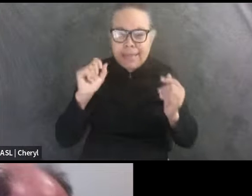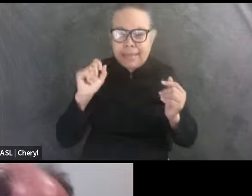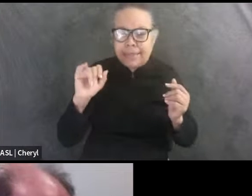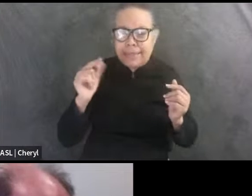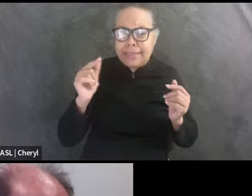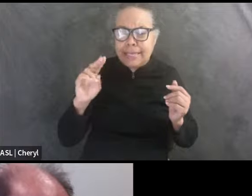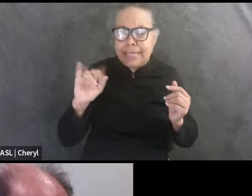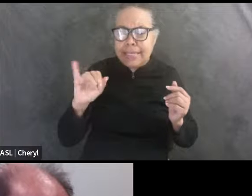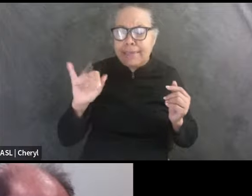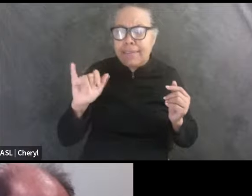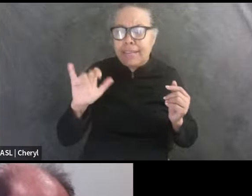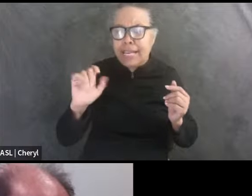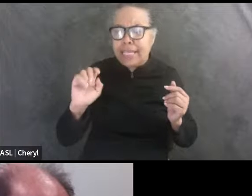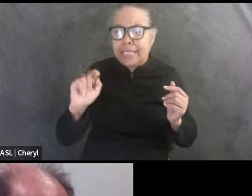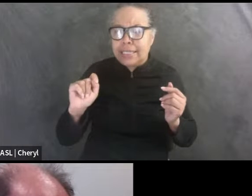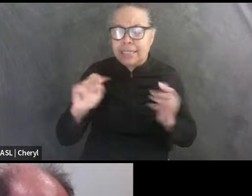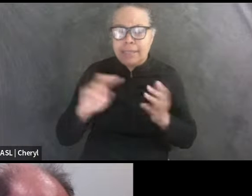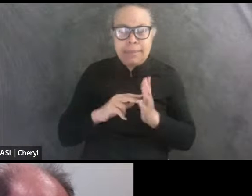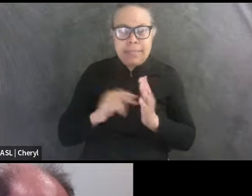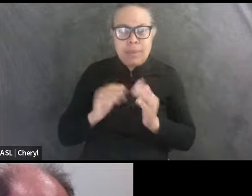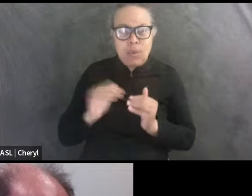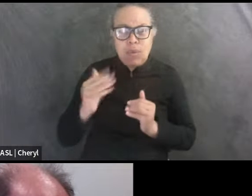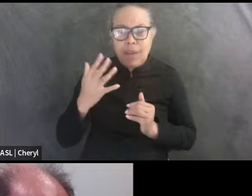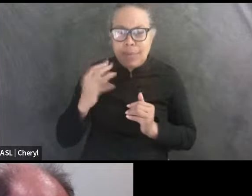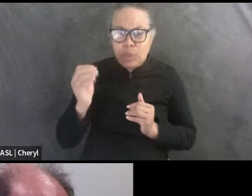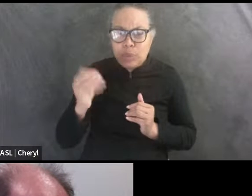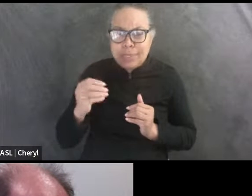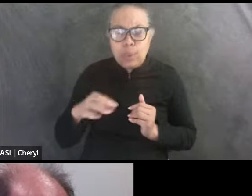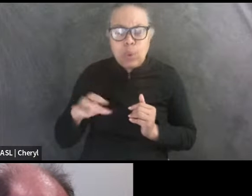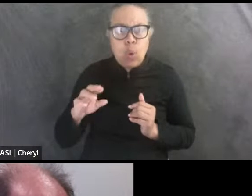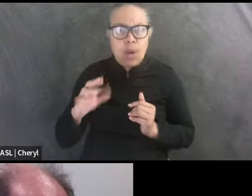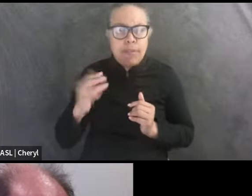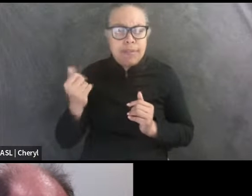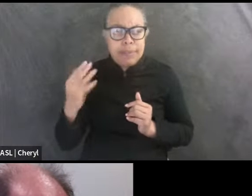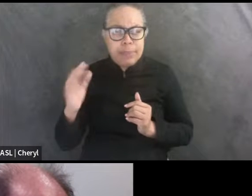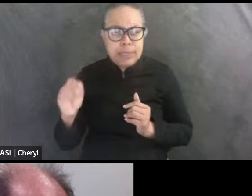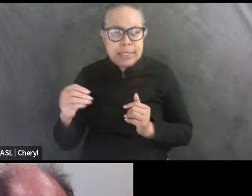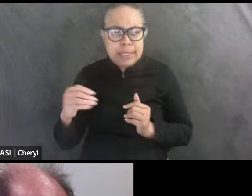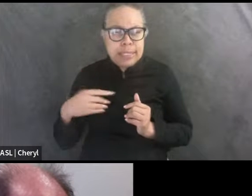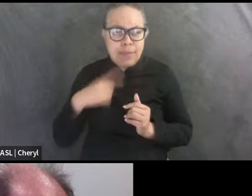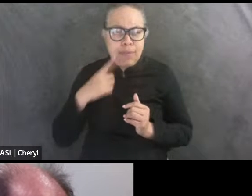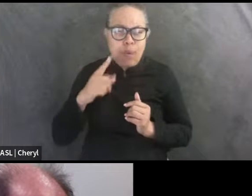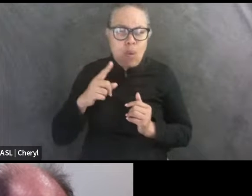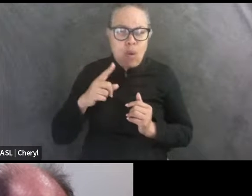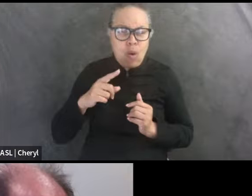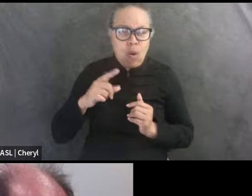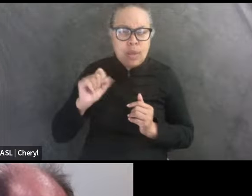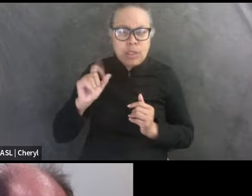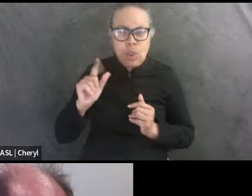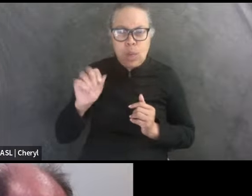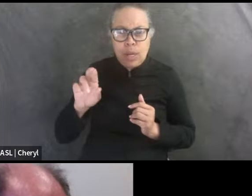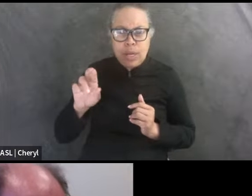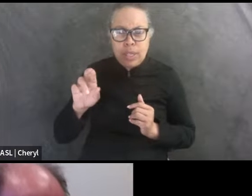more than 15% for solar systems impact shading? I think it's 5. I think it is 5. I don't think